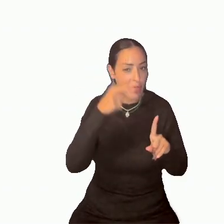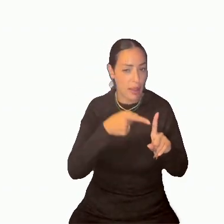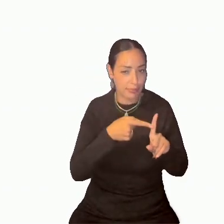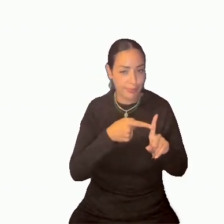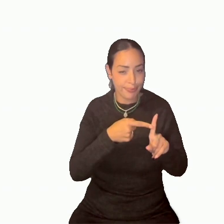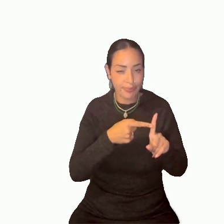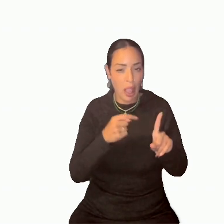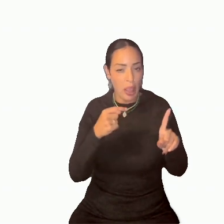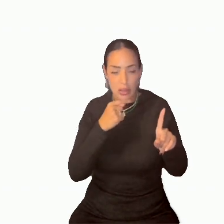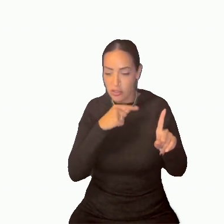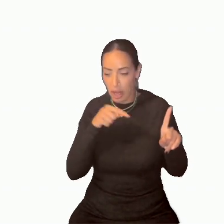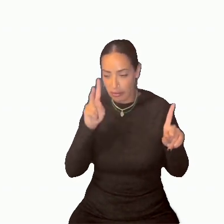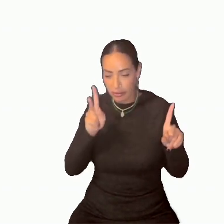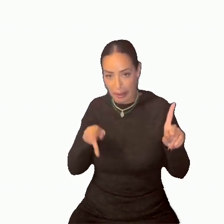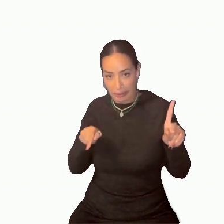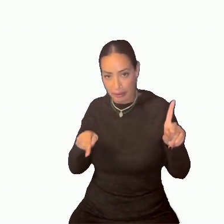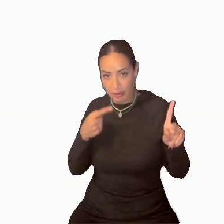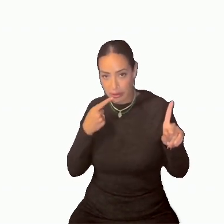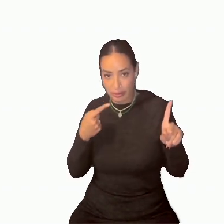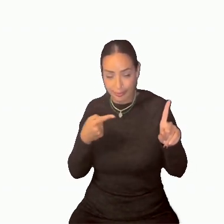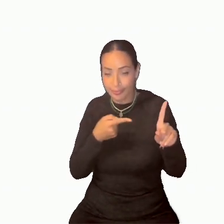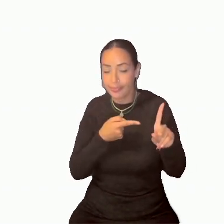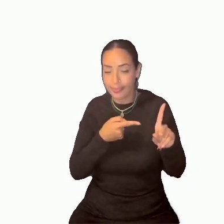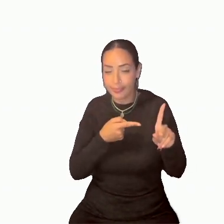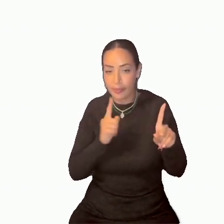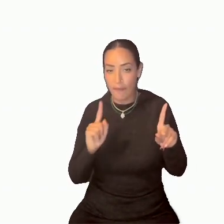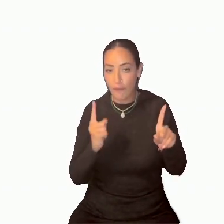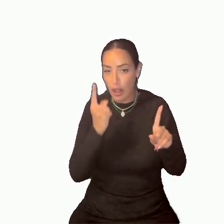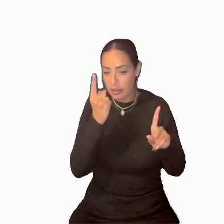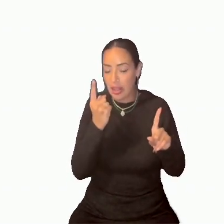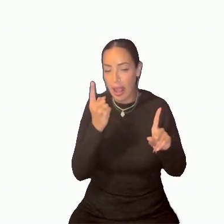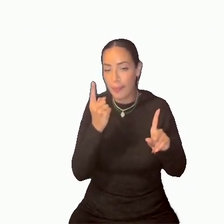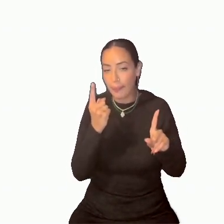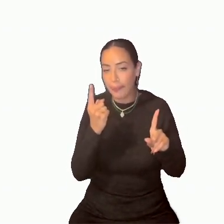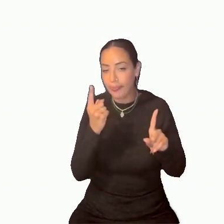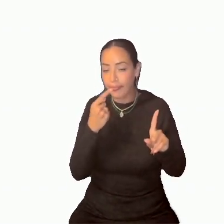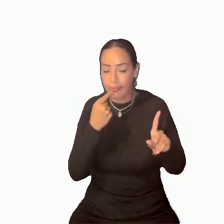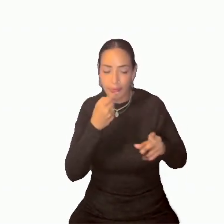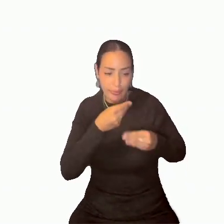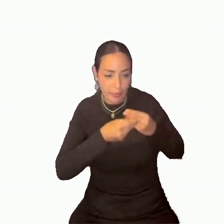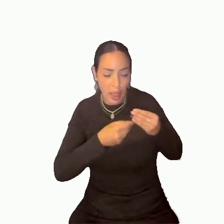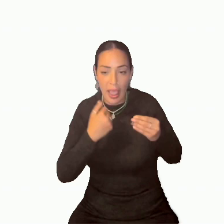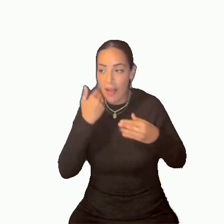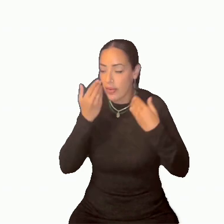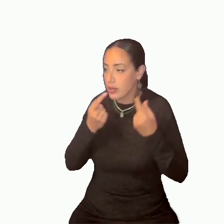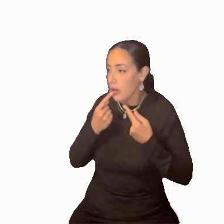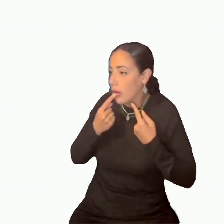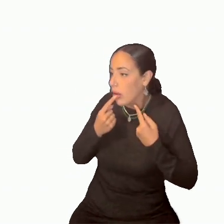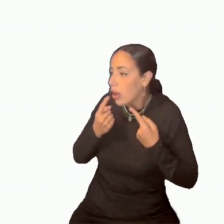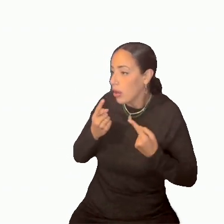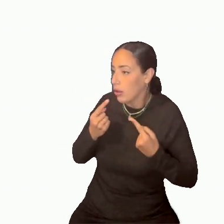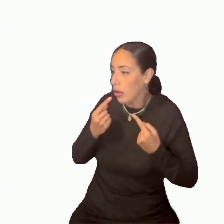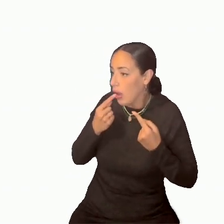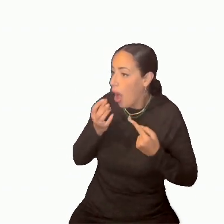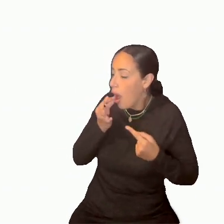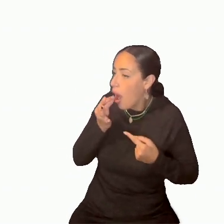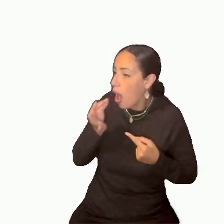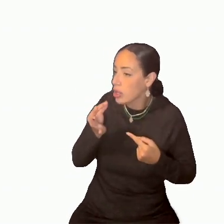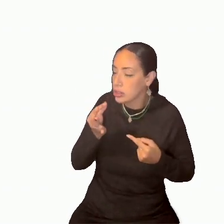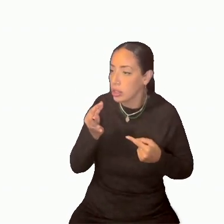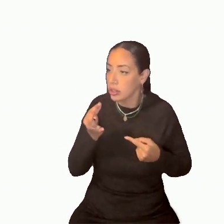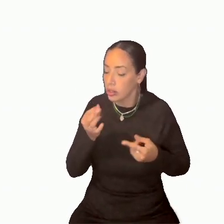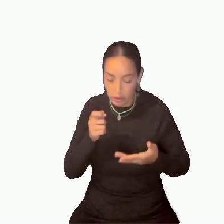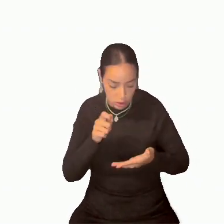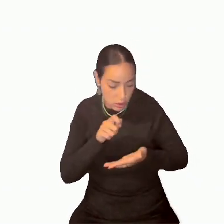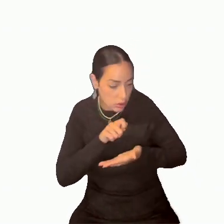engagement with the notification officer who told them of their son's death. Every time we said something to him or asked him something,